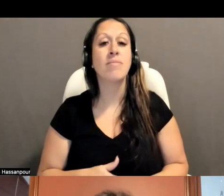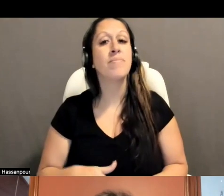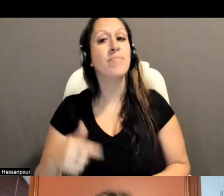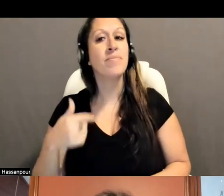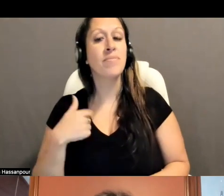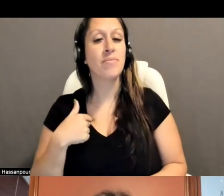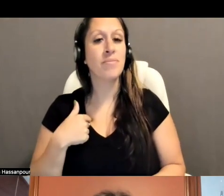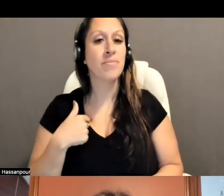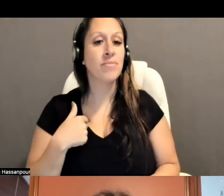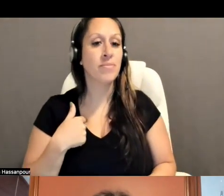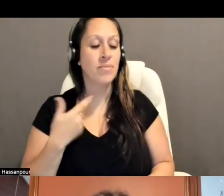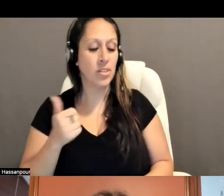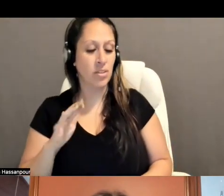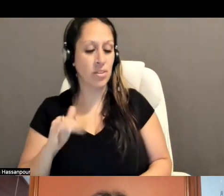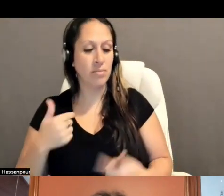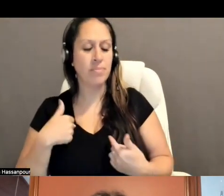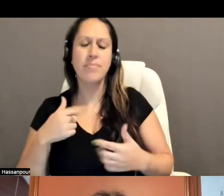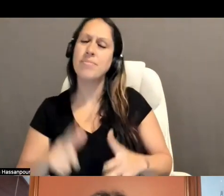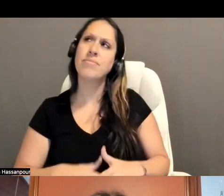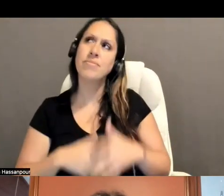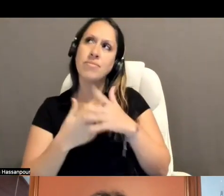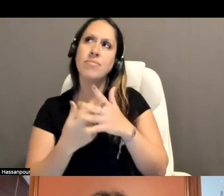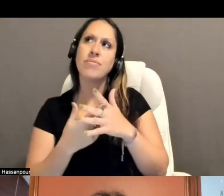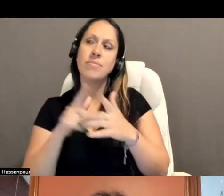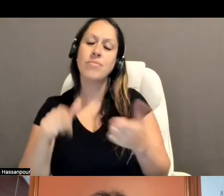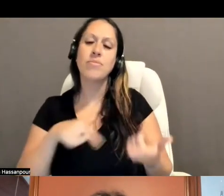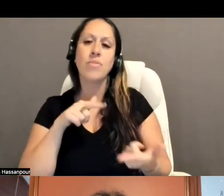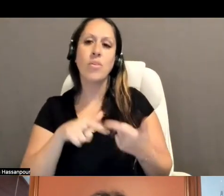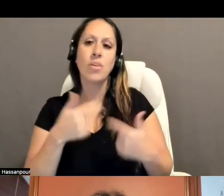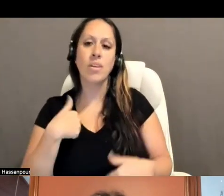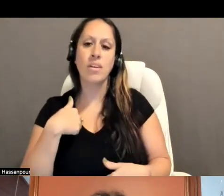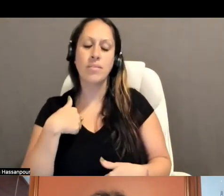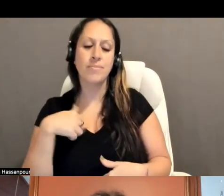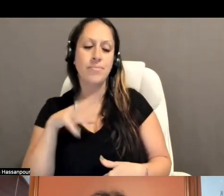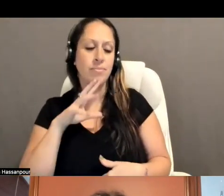I probably started when I was